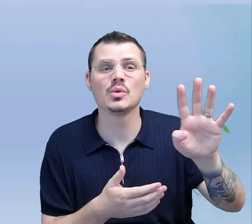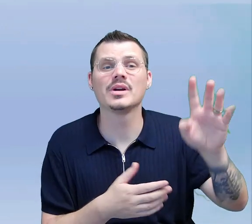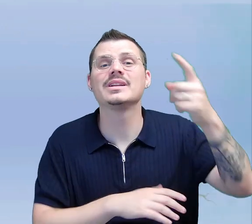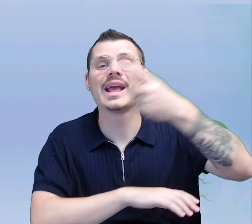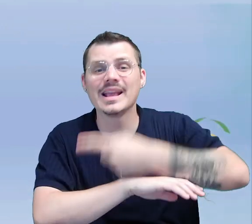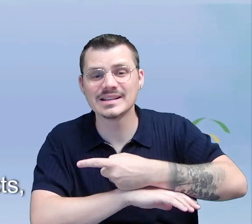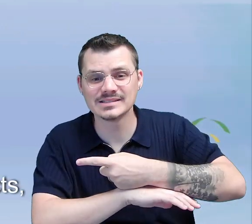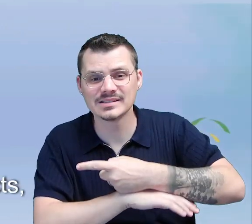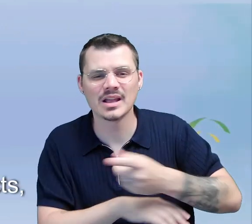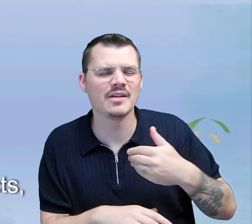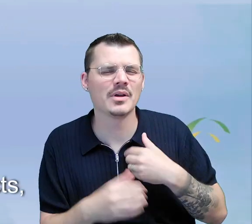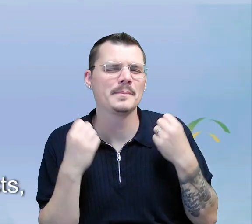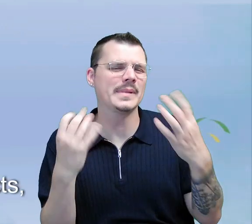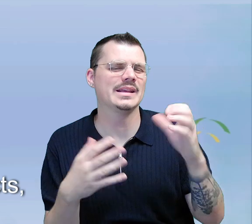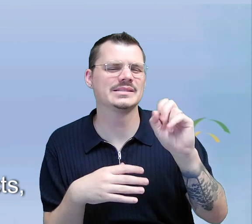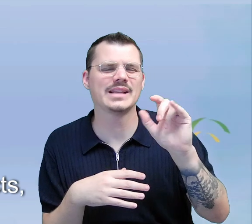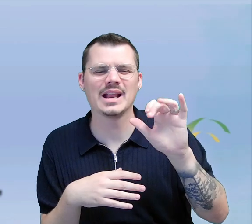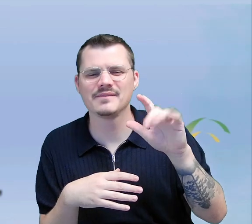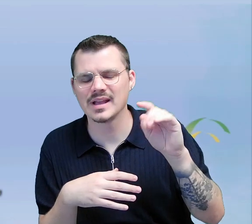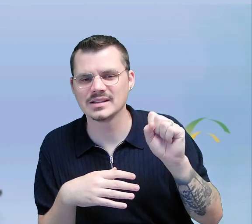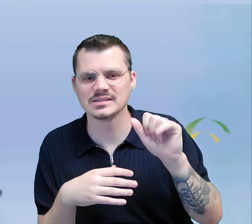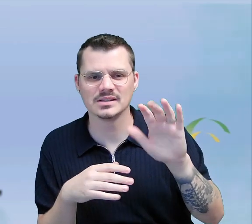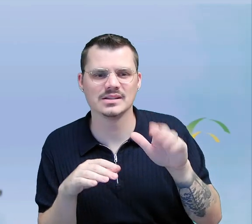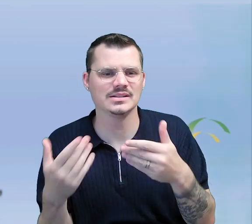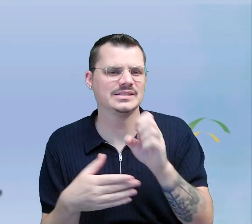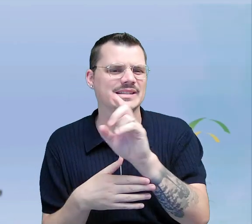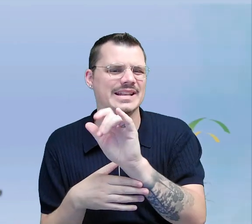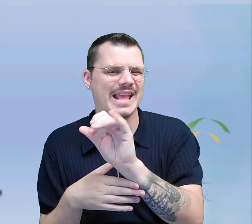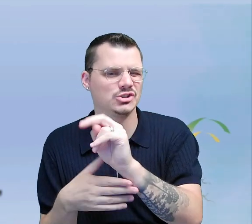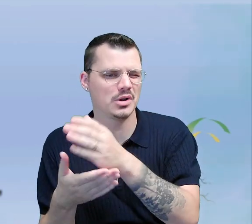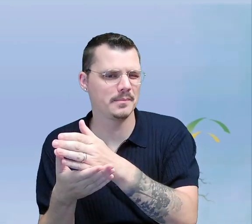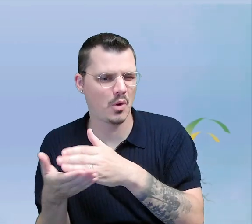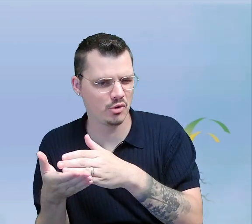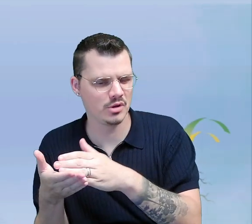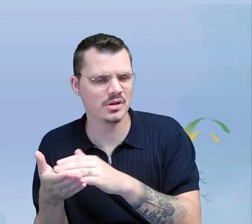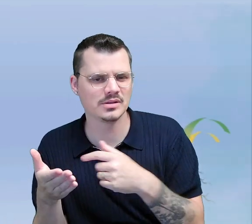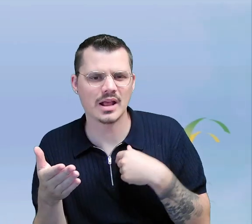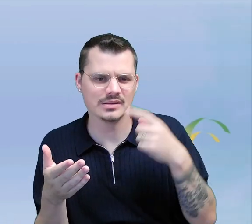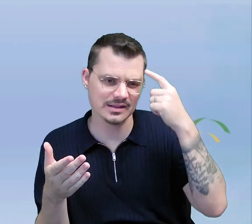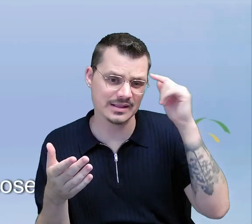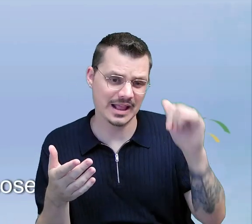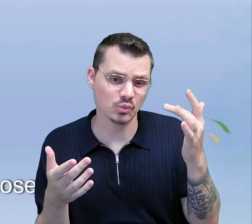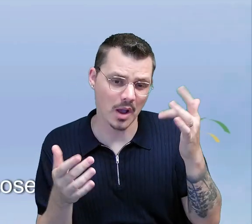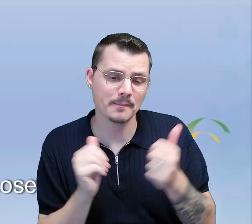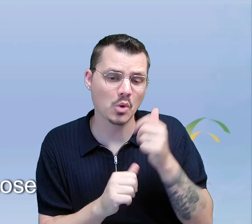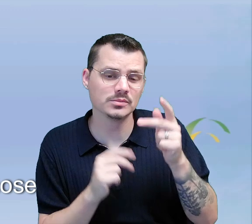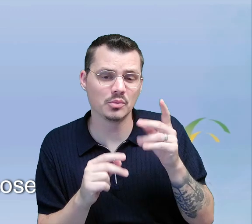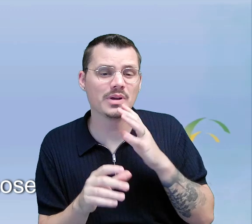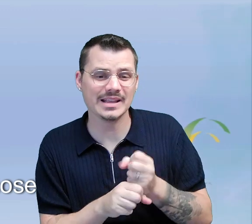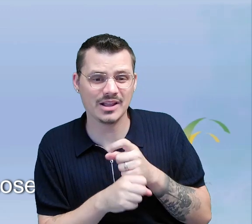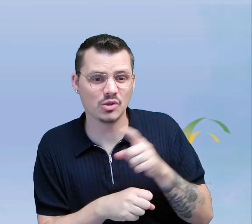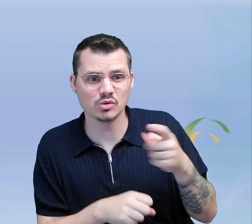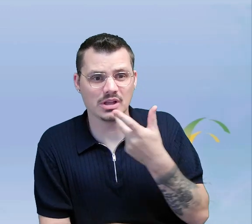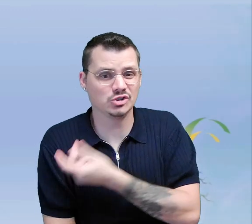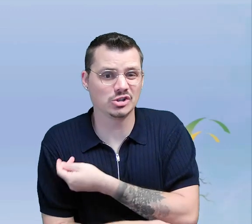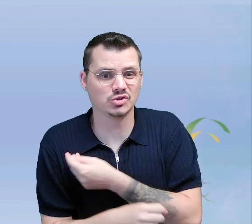days. There's a whole bunch of side effects sedation part, and that's typically, I think, the reason why people are getting